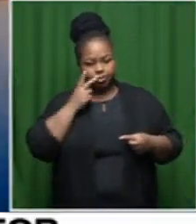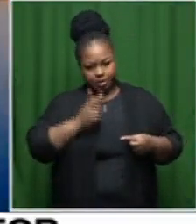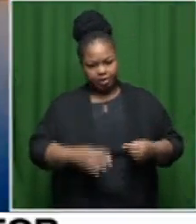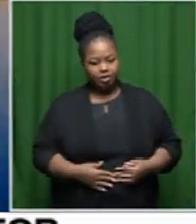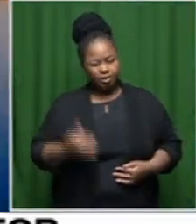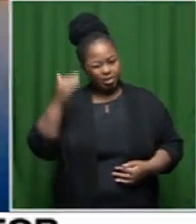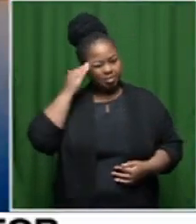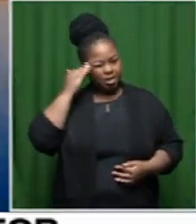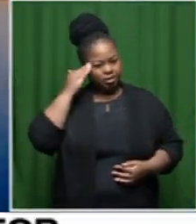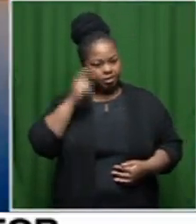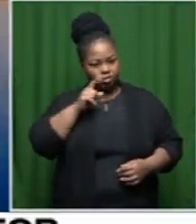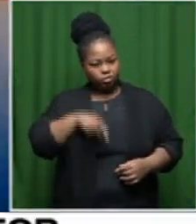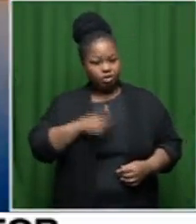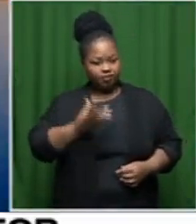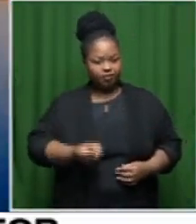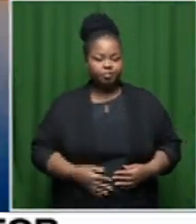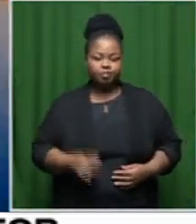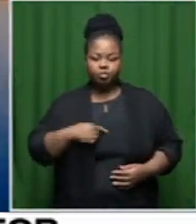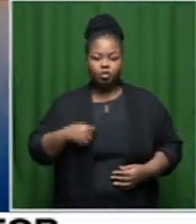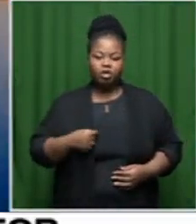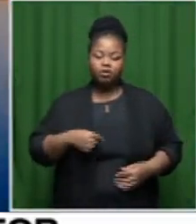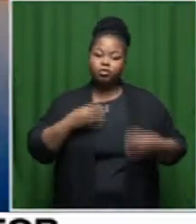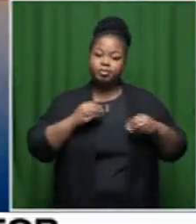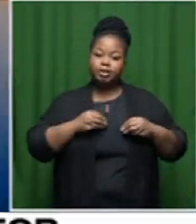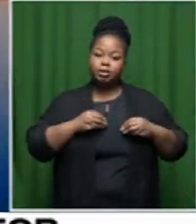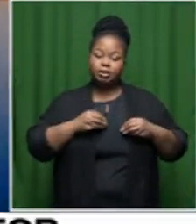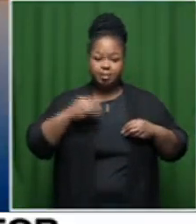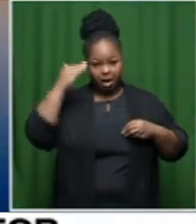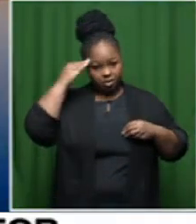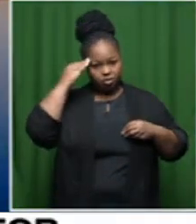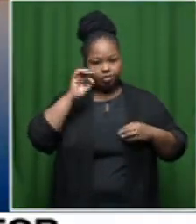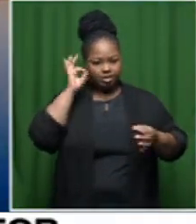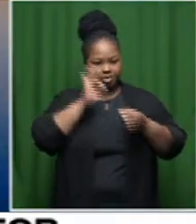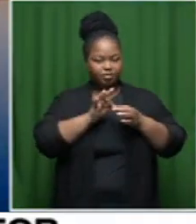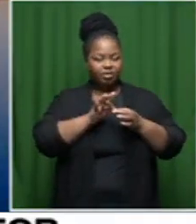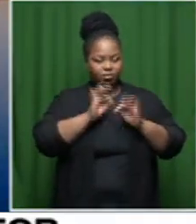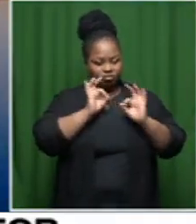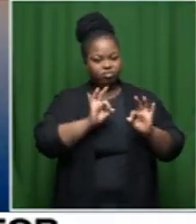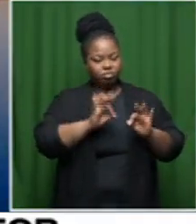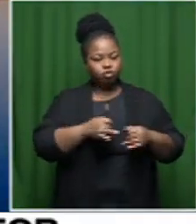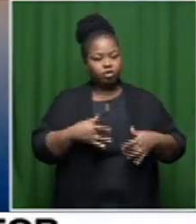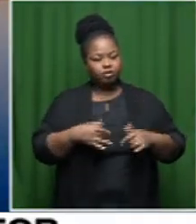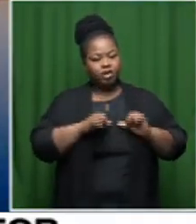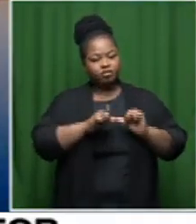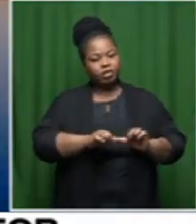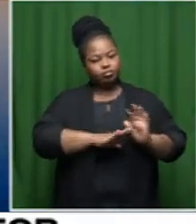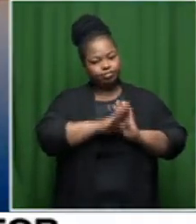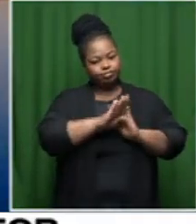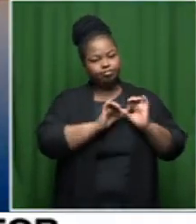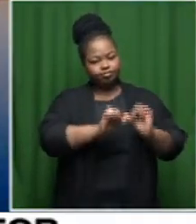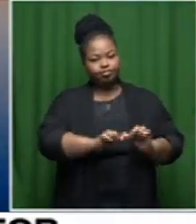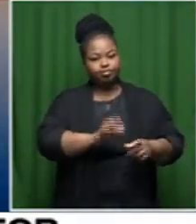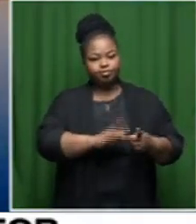is the mindset that an artist needs to have. I feel like if you're entrepreneurial, you need to have a specific mindset in order to survive and to thrive, right?